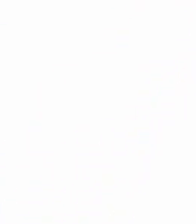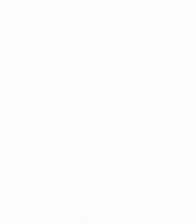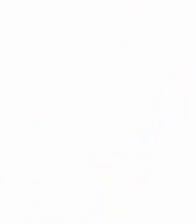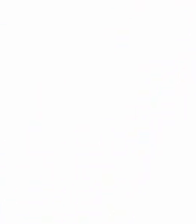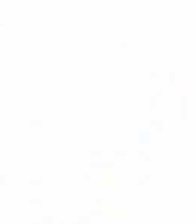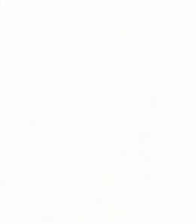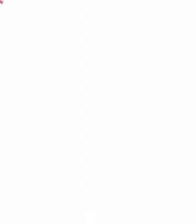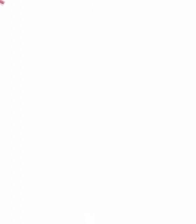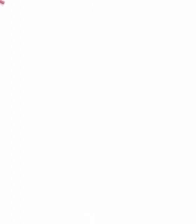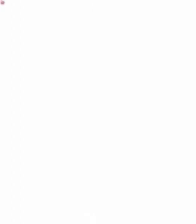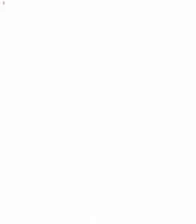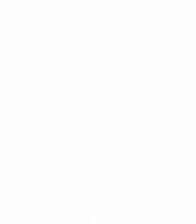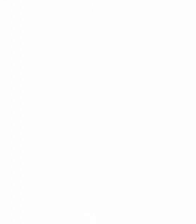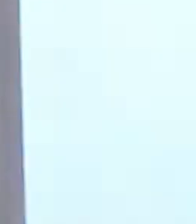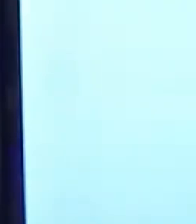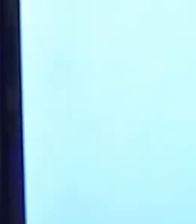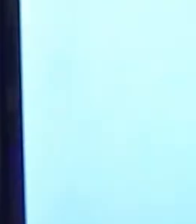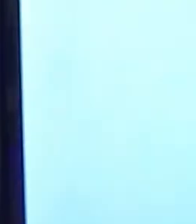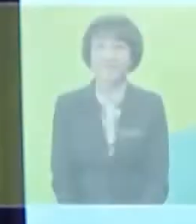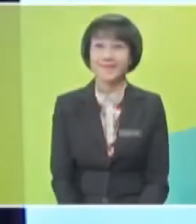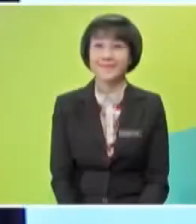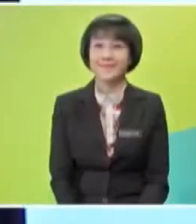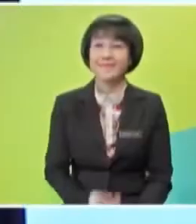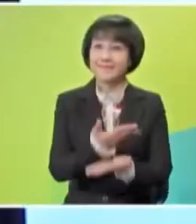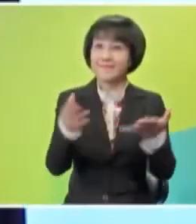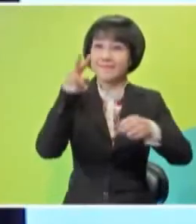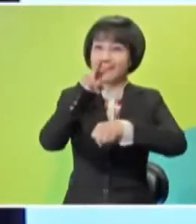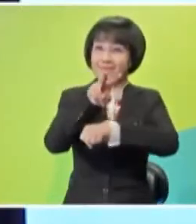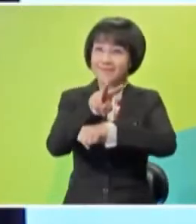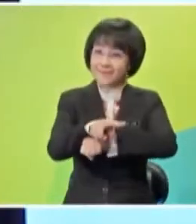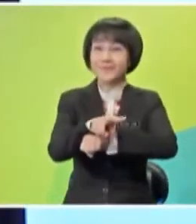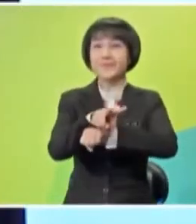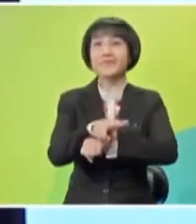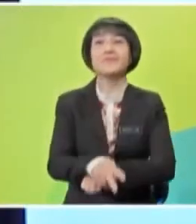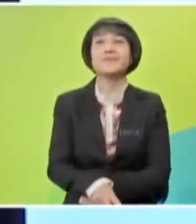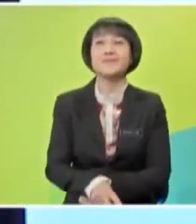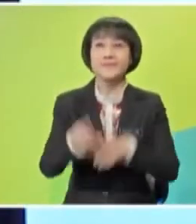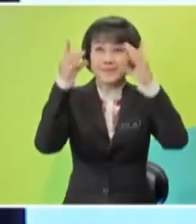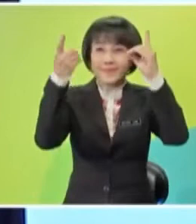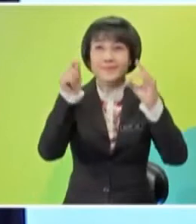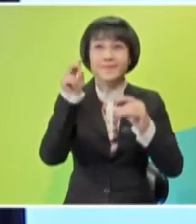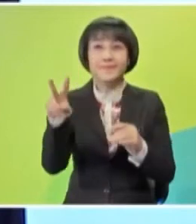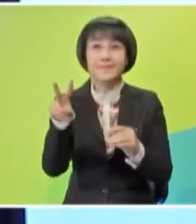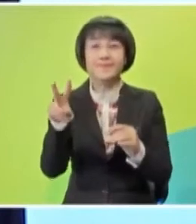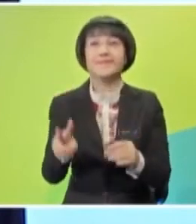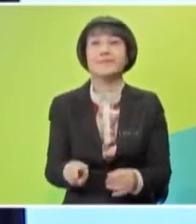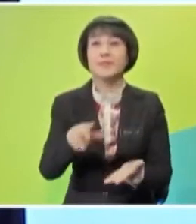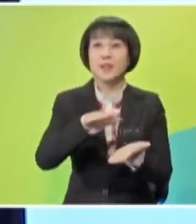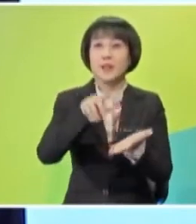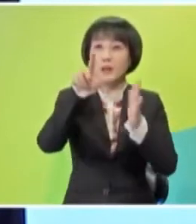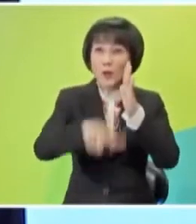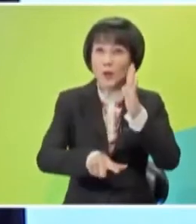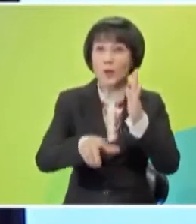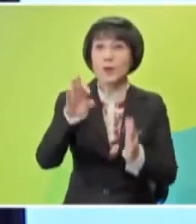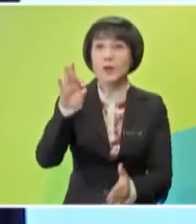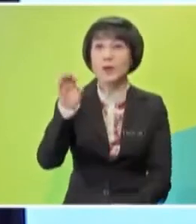Didik TV KPM. You are now watching lower form on Didik TV KPM together with me, Sean Steven, and of